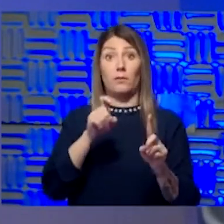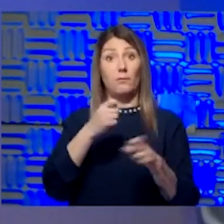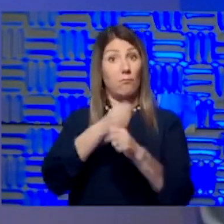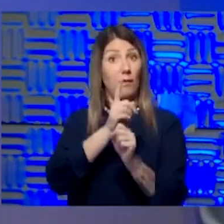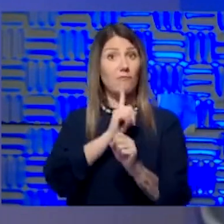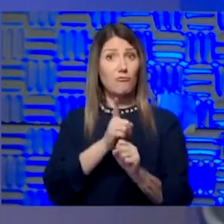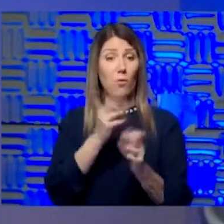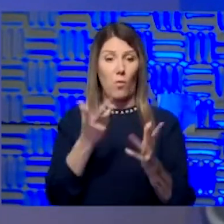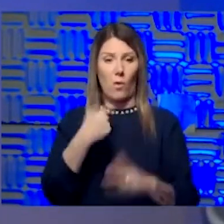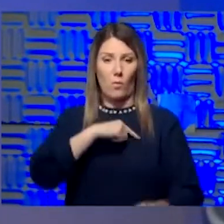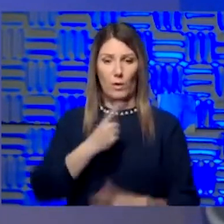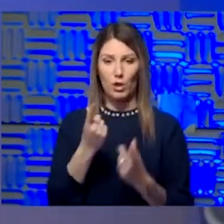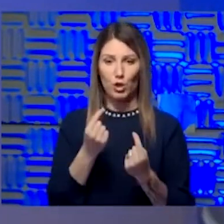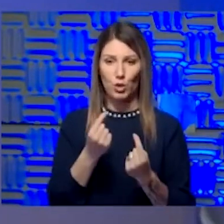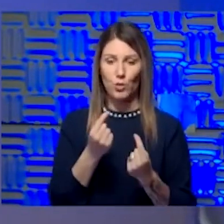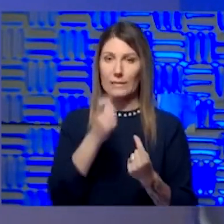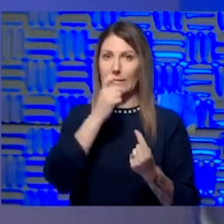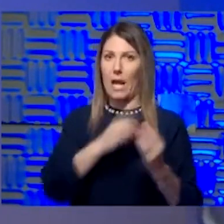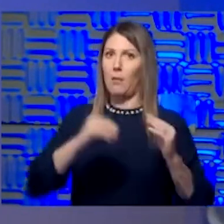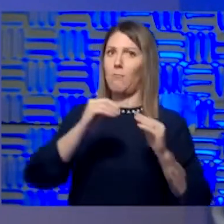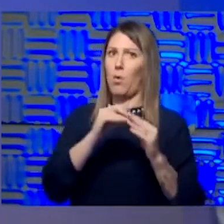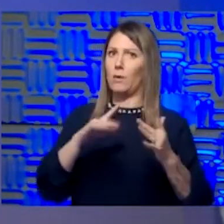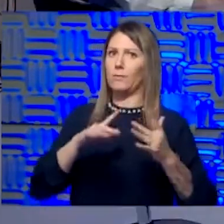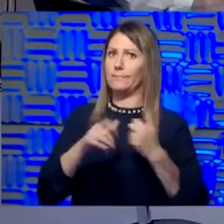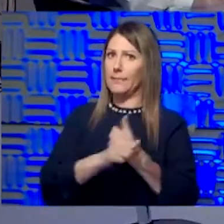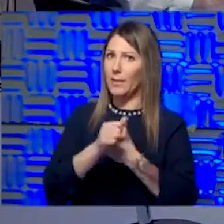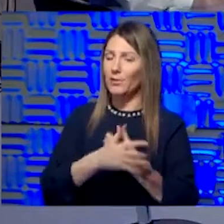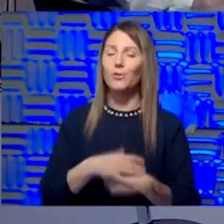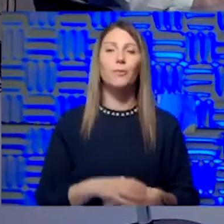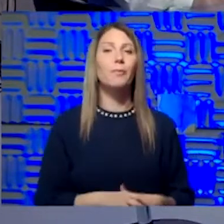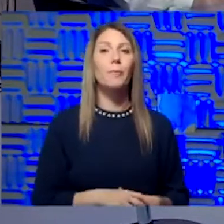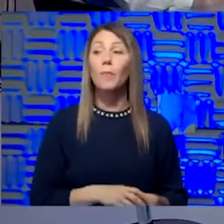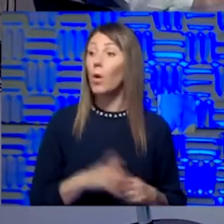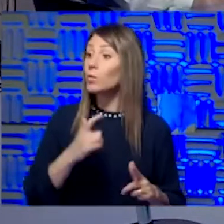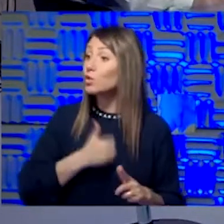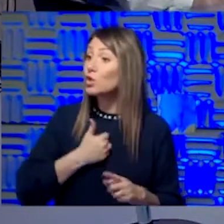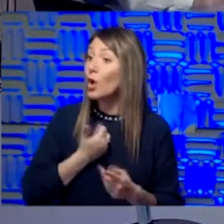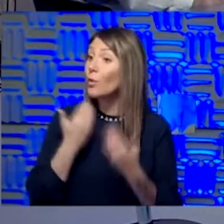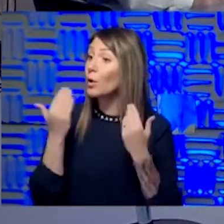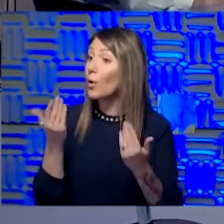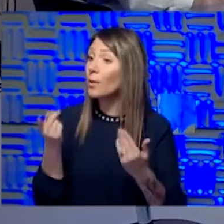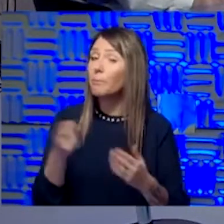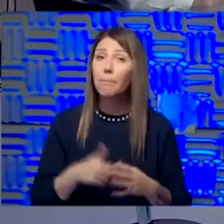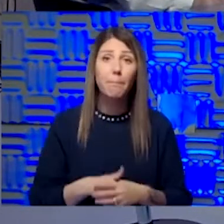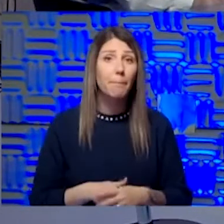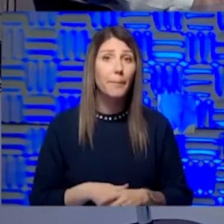thing that we do is not more harmful to you as well. And just to say, for those of us, I'm sorry, go ahead.